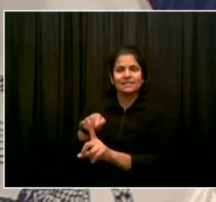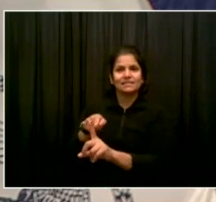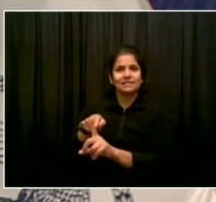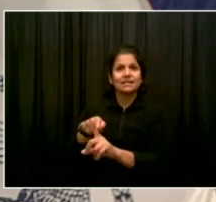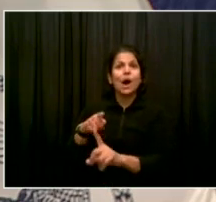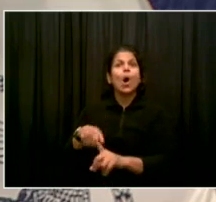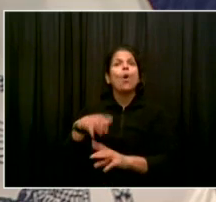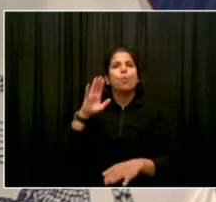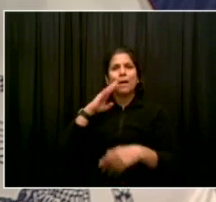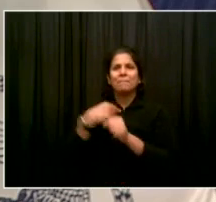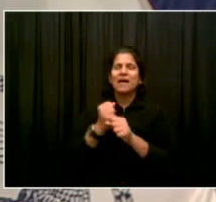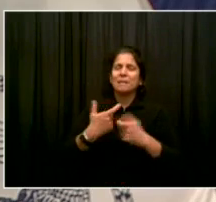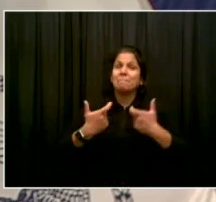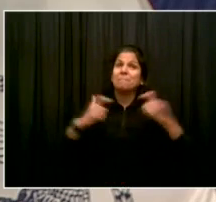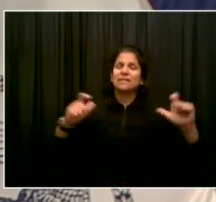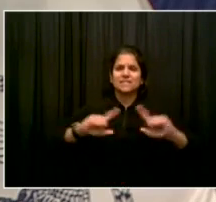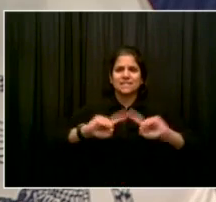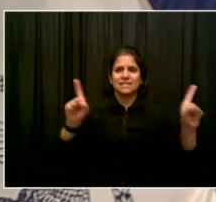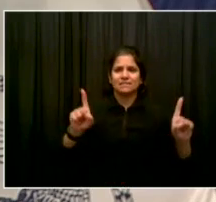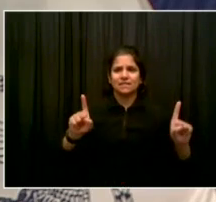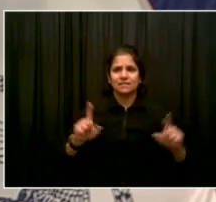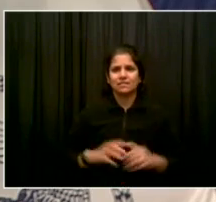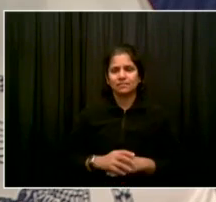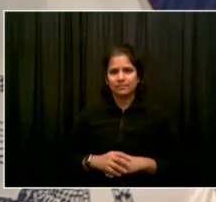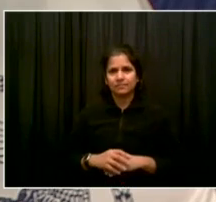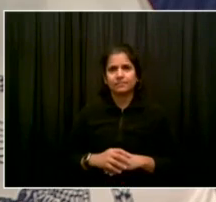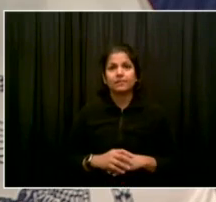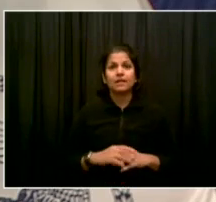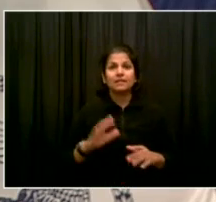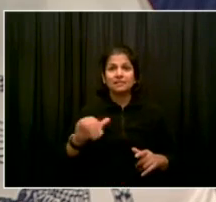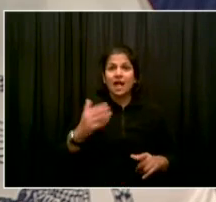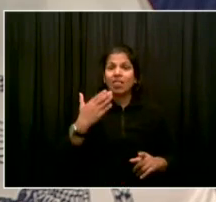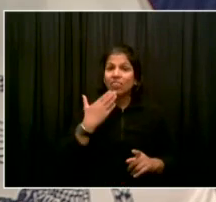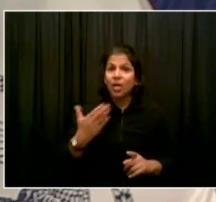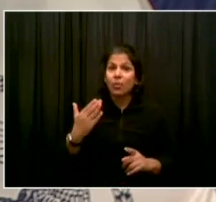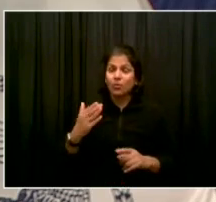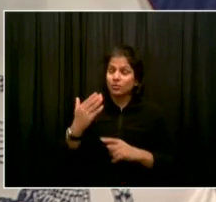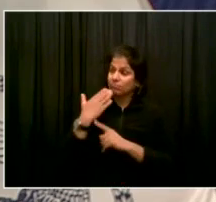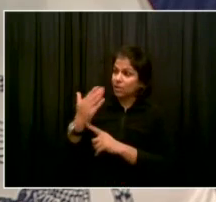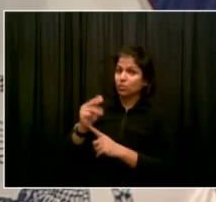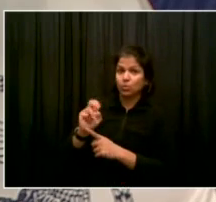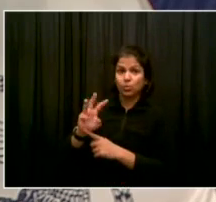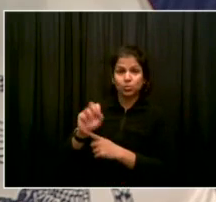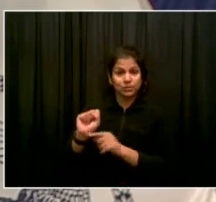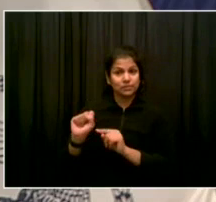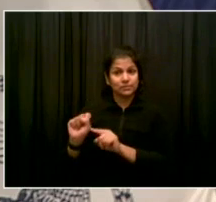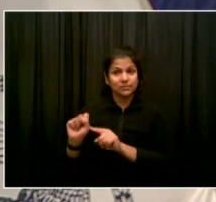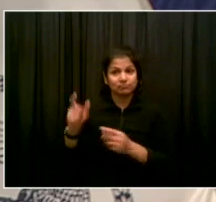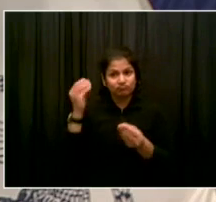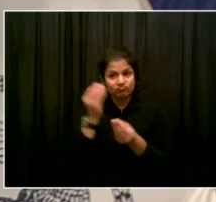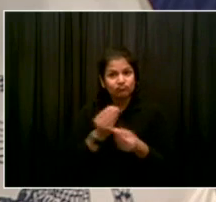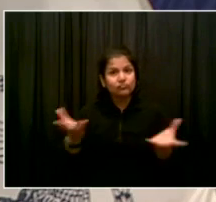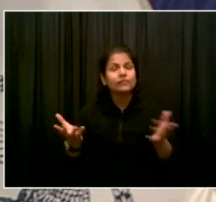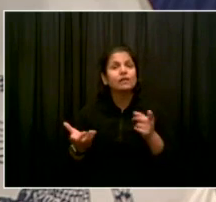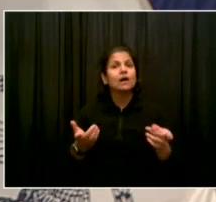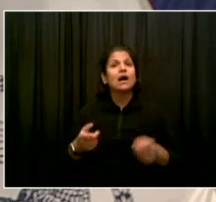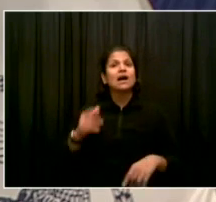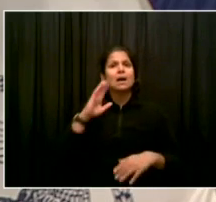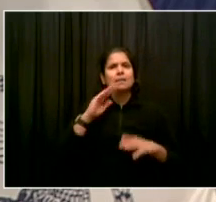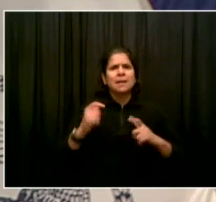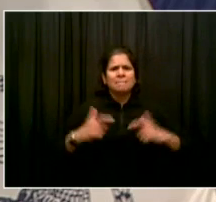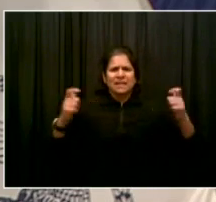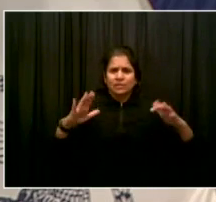the good news in terms of, even with the massive challenges, and I'll turn to Dr. Katz on this, that